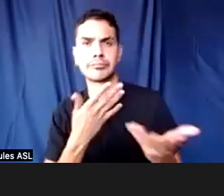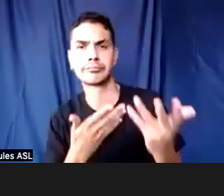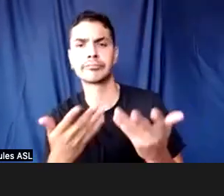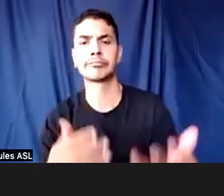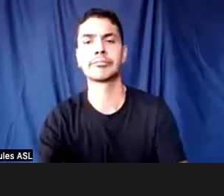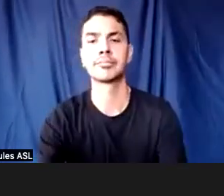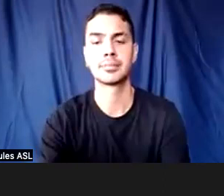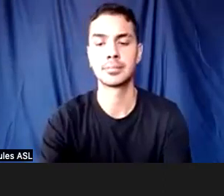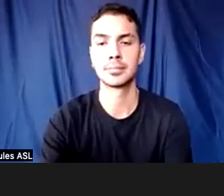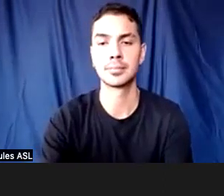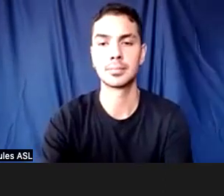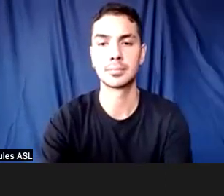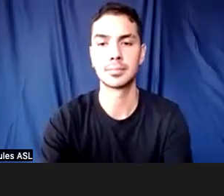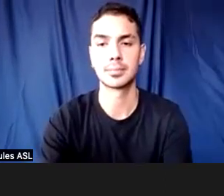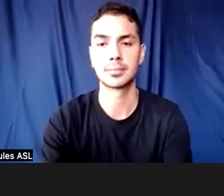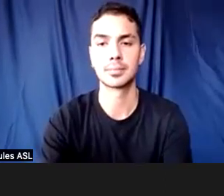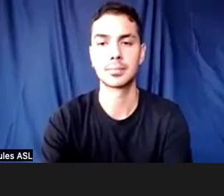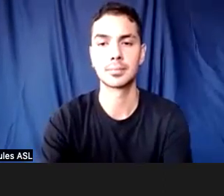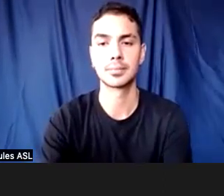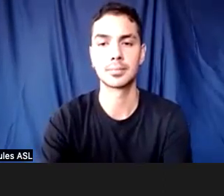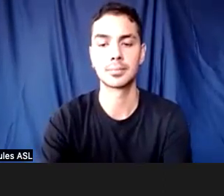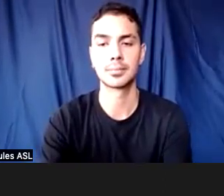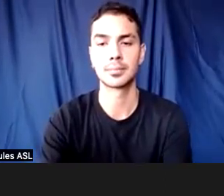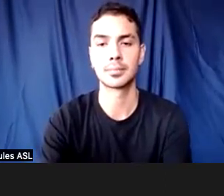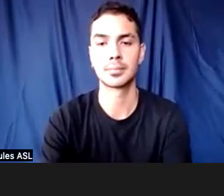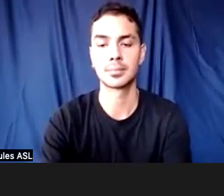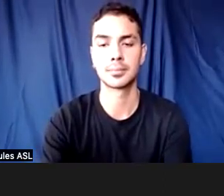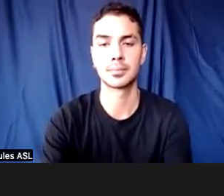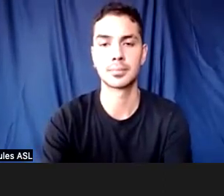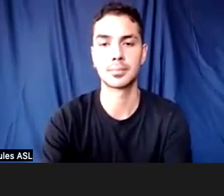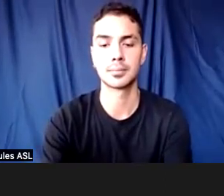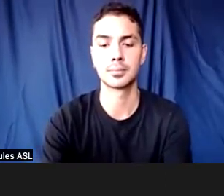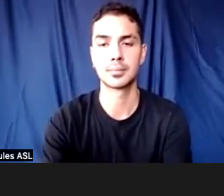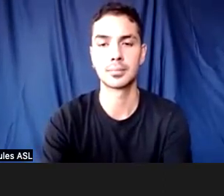Jump on the mic, jump in the chat.